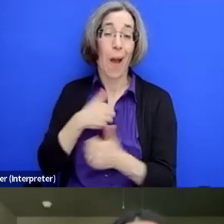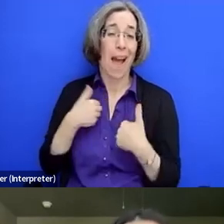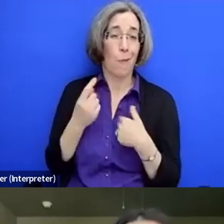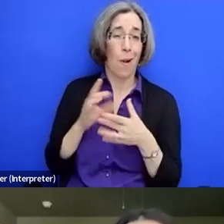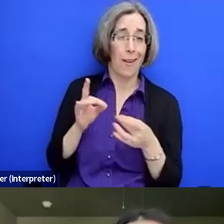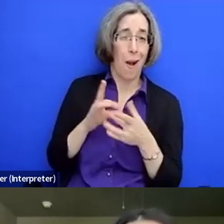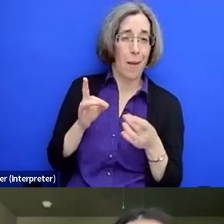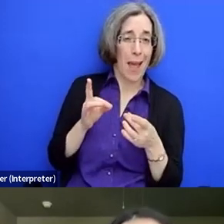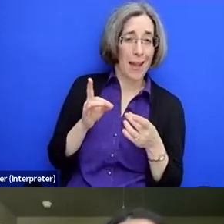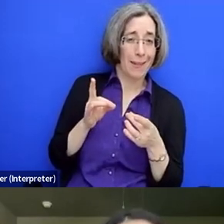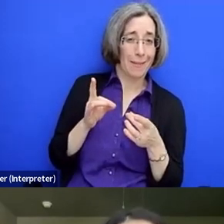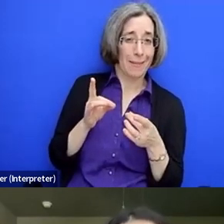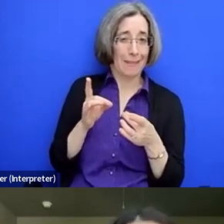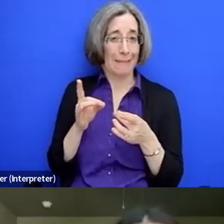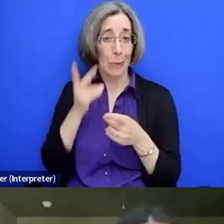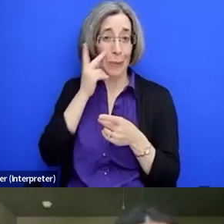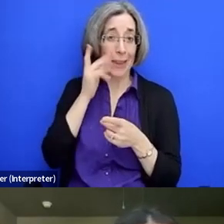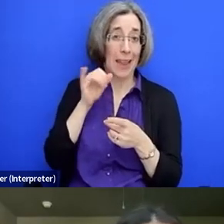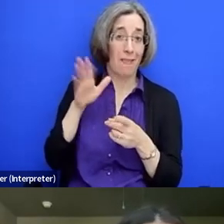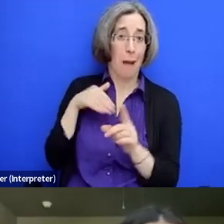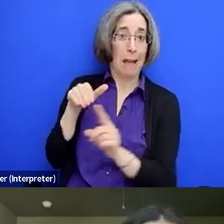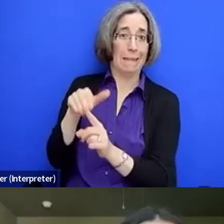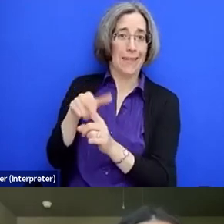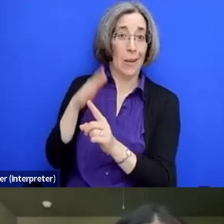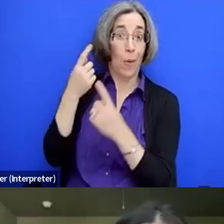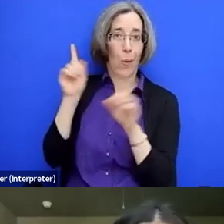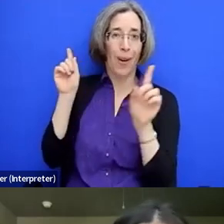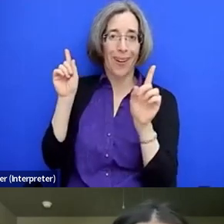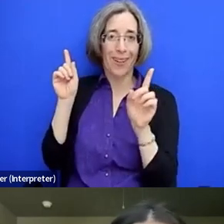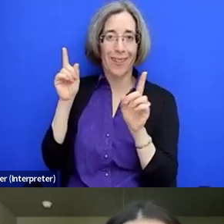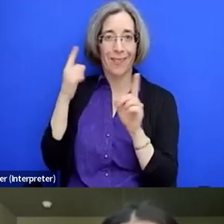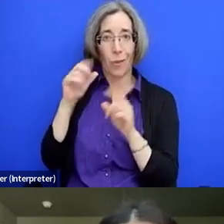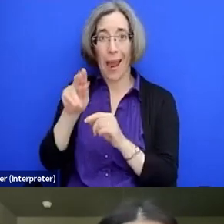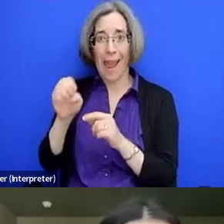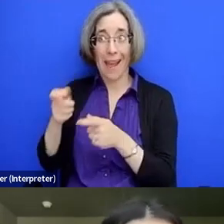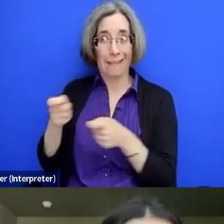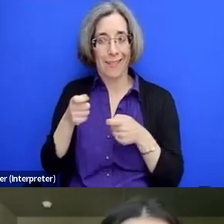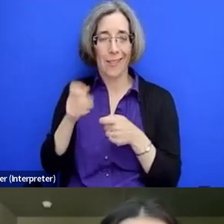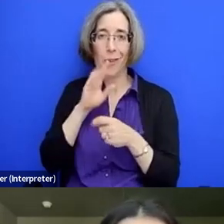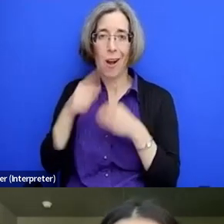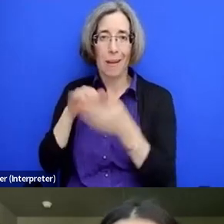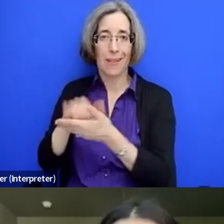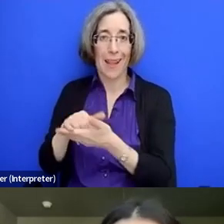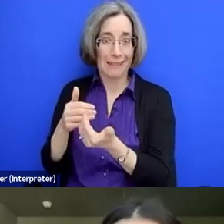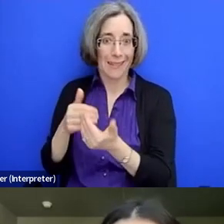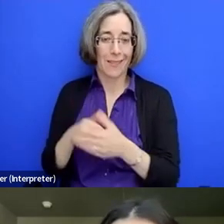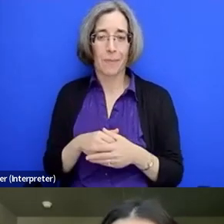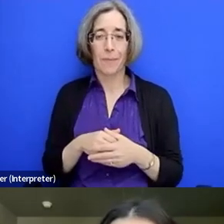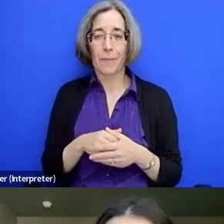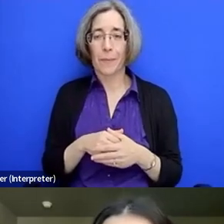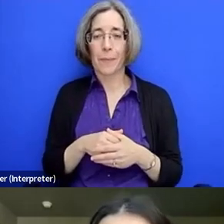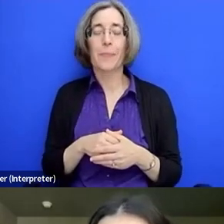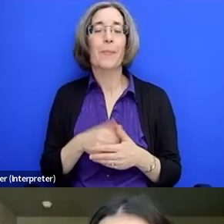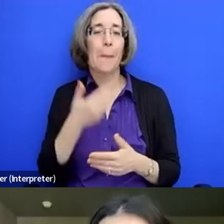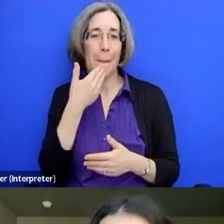nudge works at this point in the afternoon. For Anne to talk a little bit about this. So thank